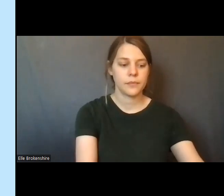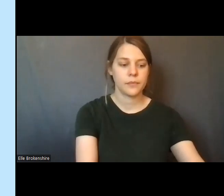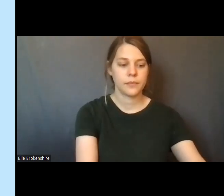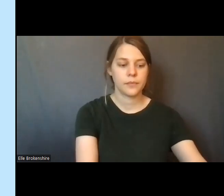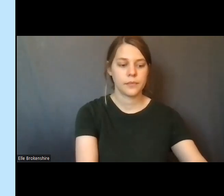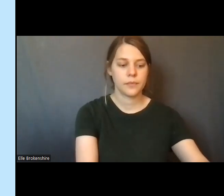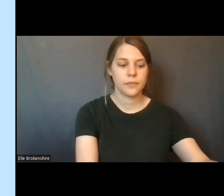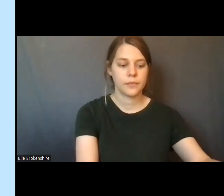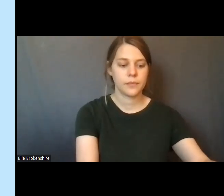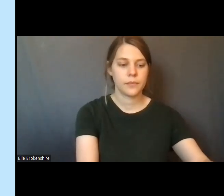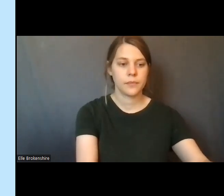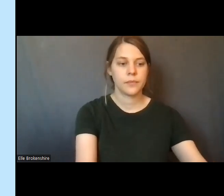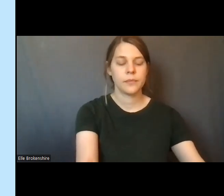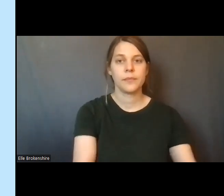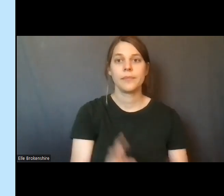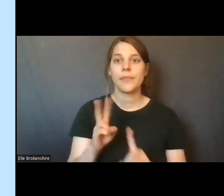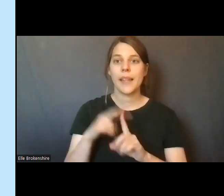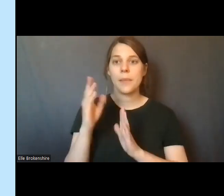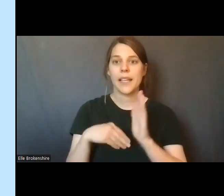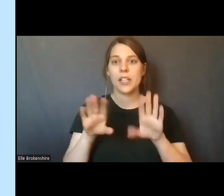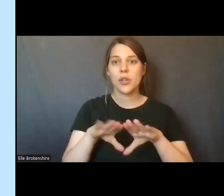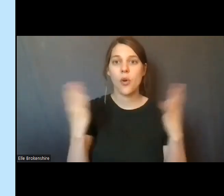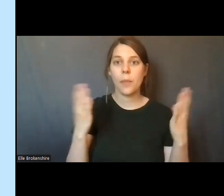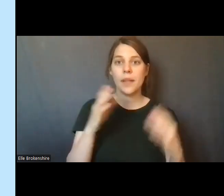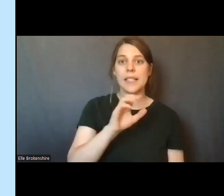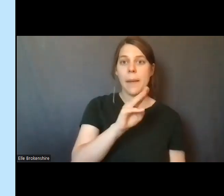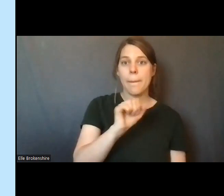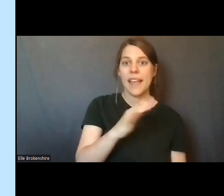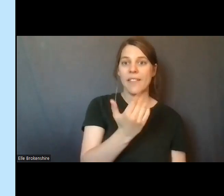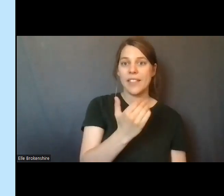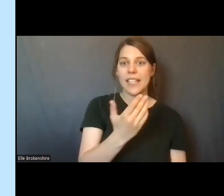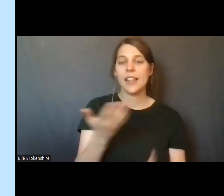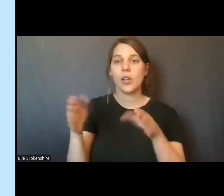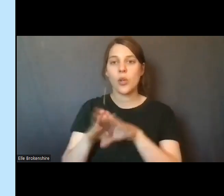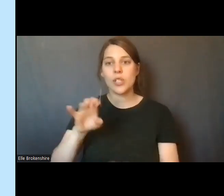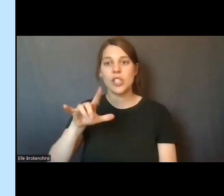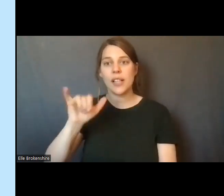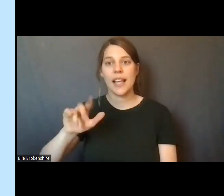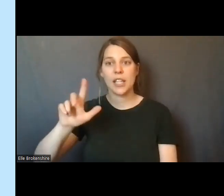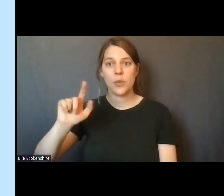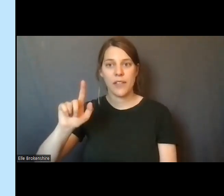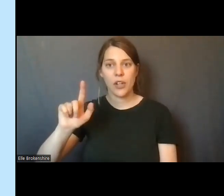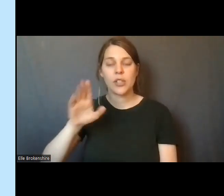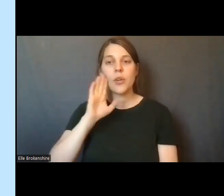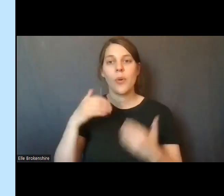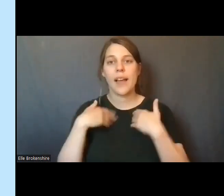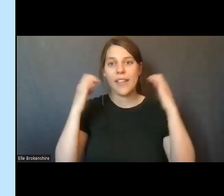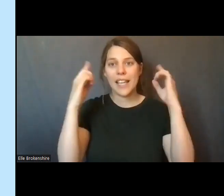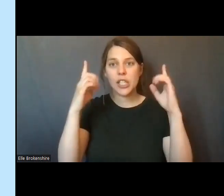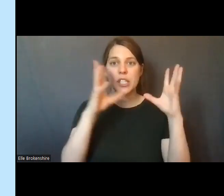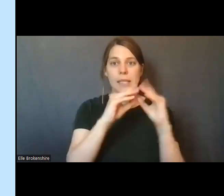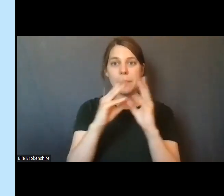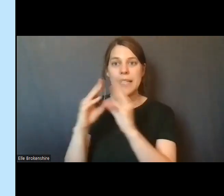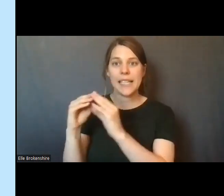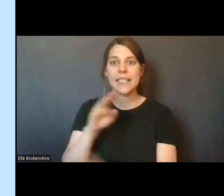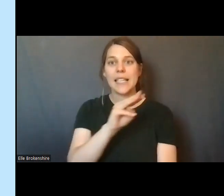15th and closes July 21st. We will be having some education sessions in May and June.